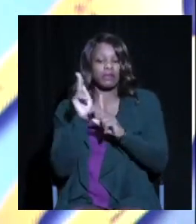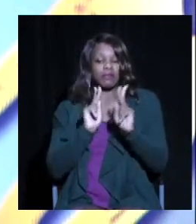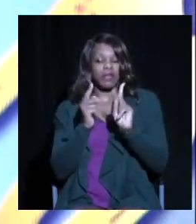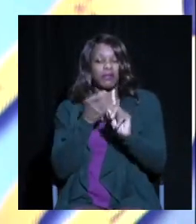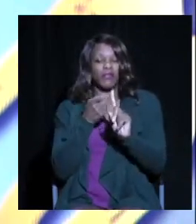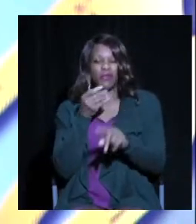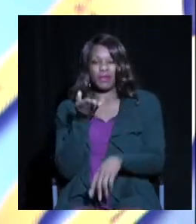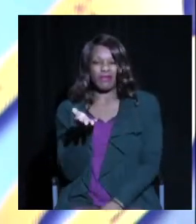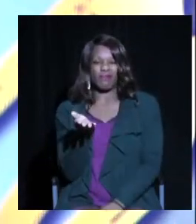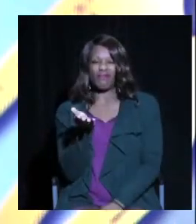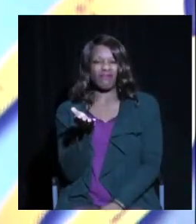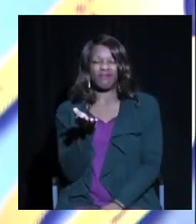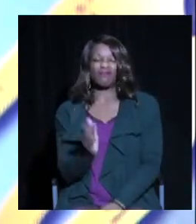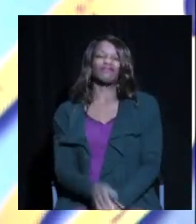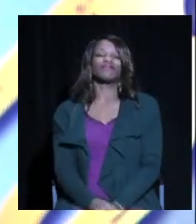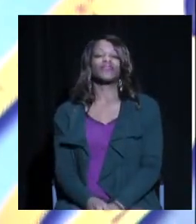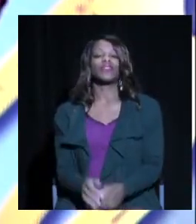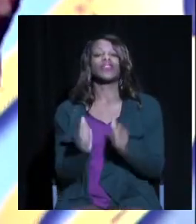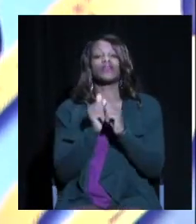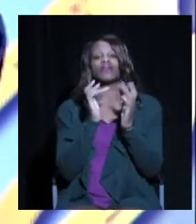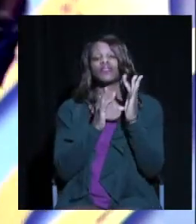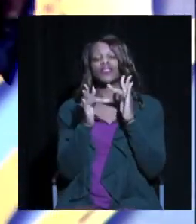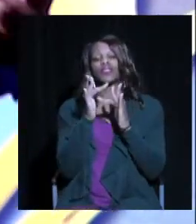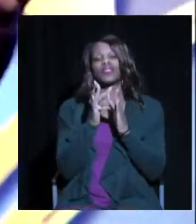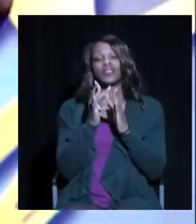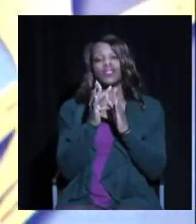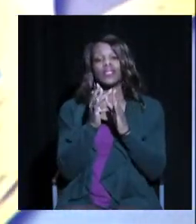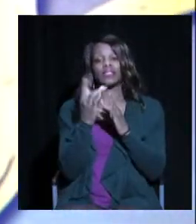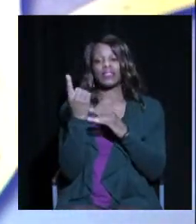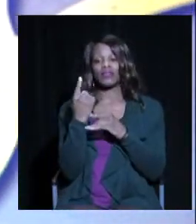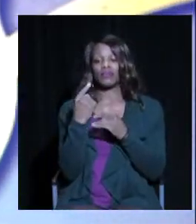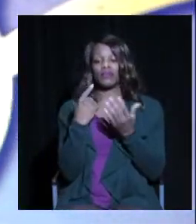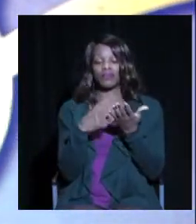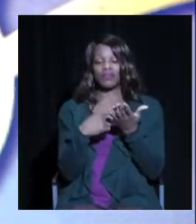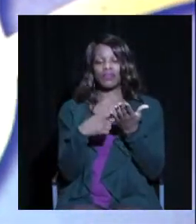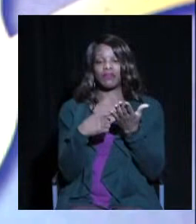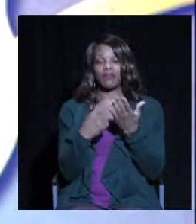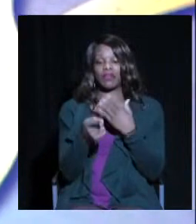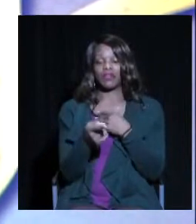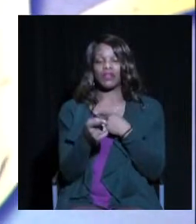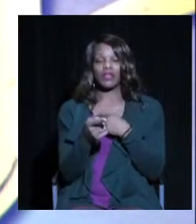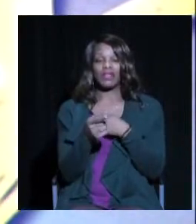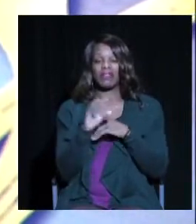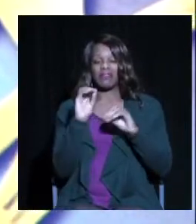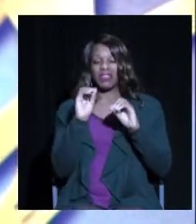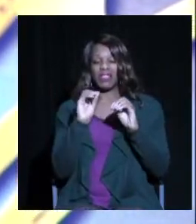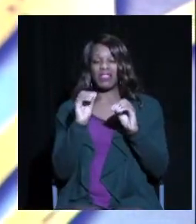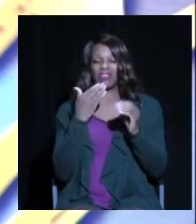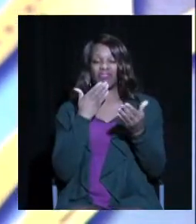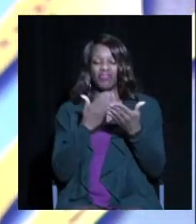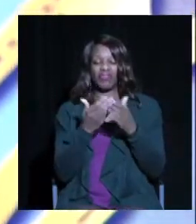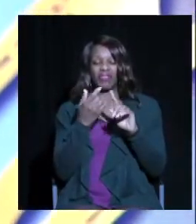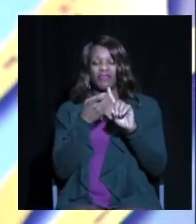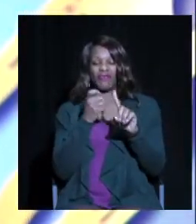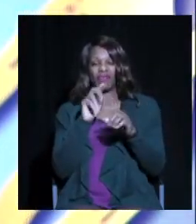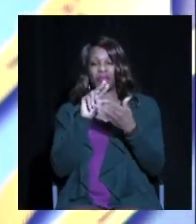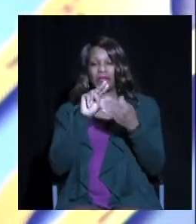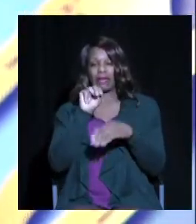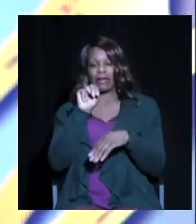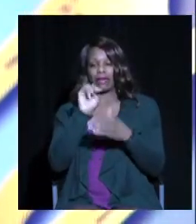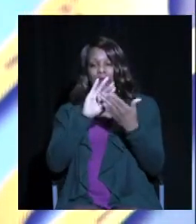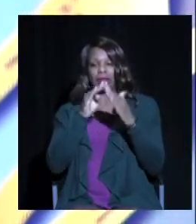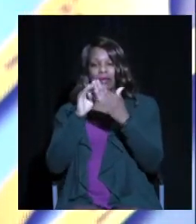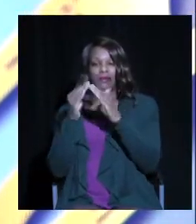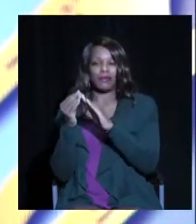come from. In fact, with Jesus, one of the ways people talk bad about Jesus is they said, nothing good has ever come out of Nazareth. He can't be